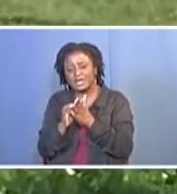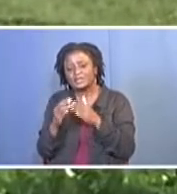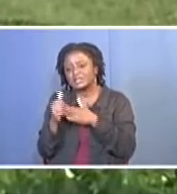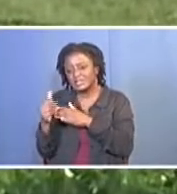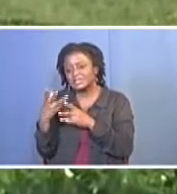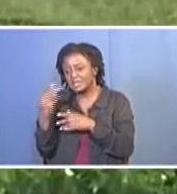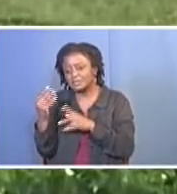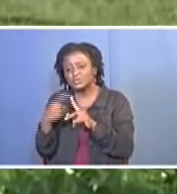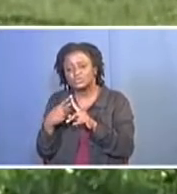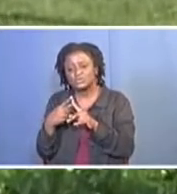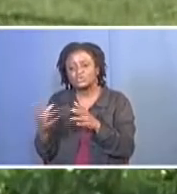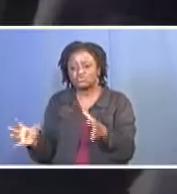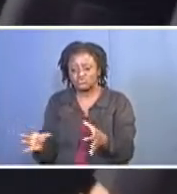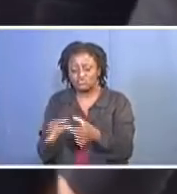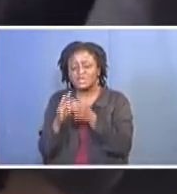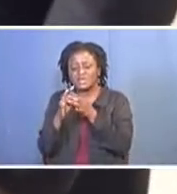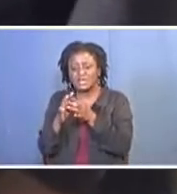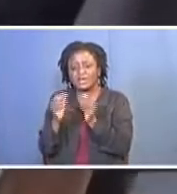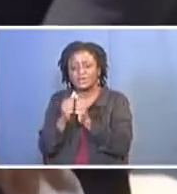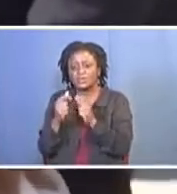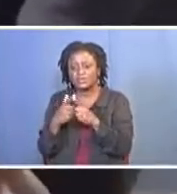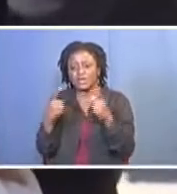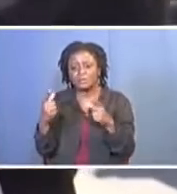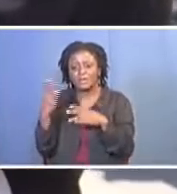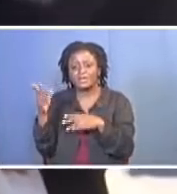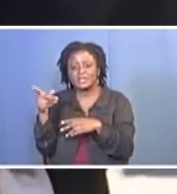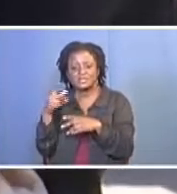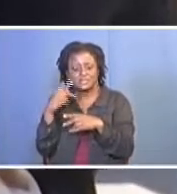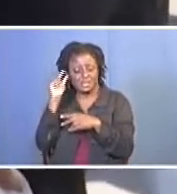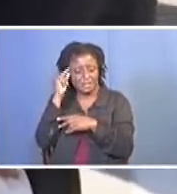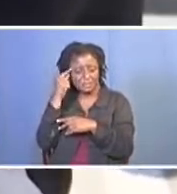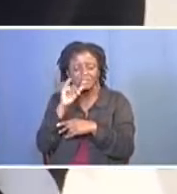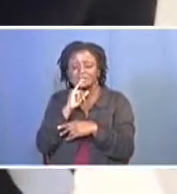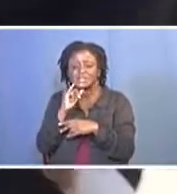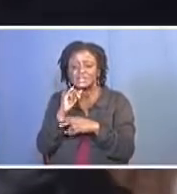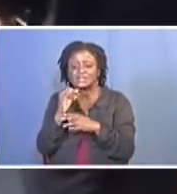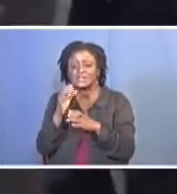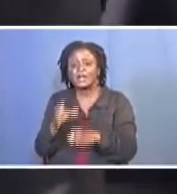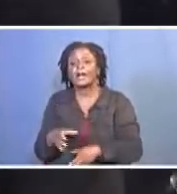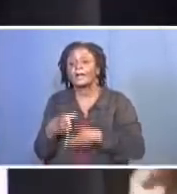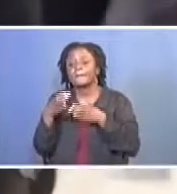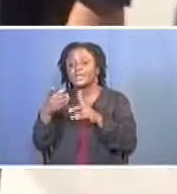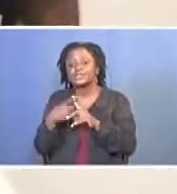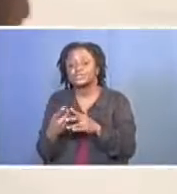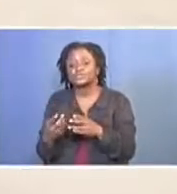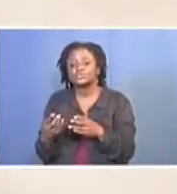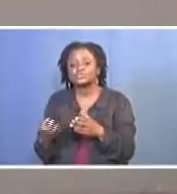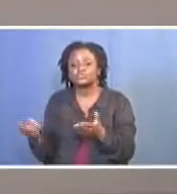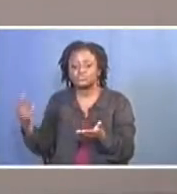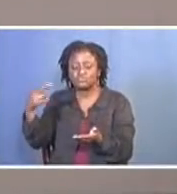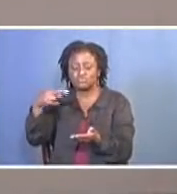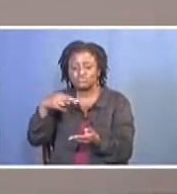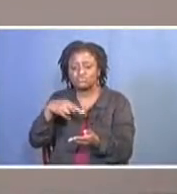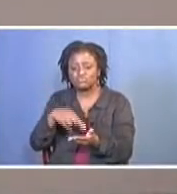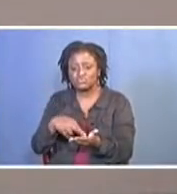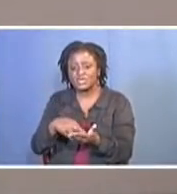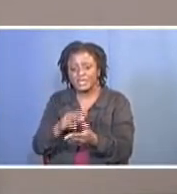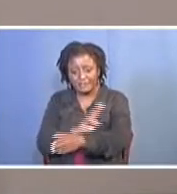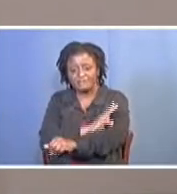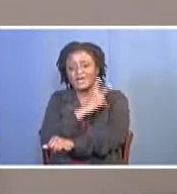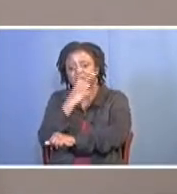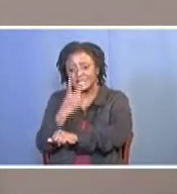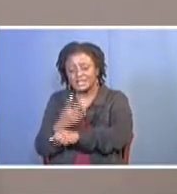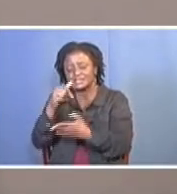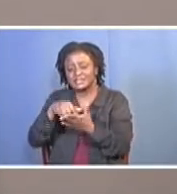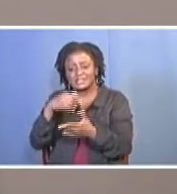says his government is committed to revitalizing this island. We are working on how we could restore fully the